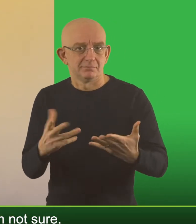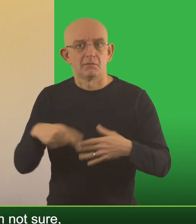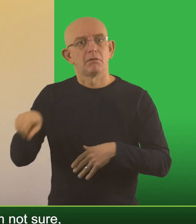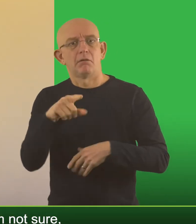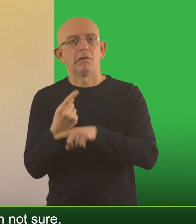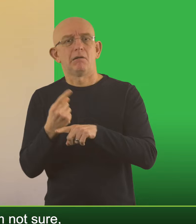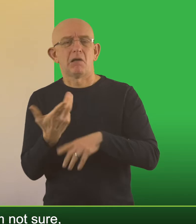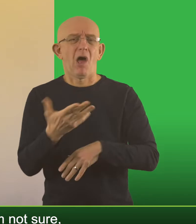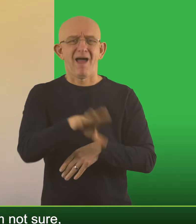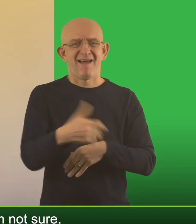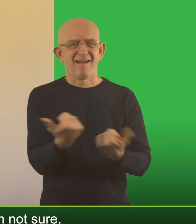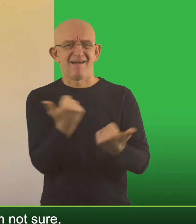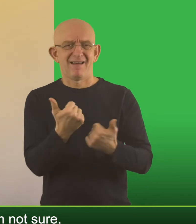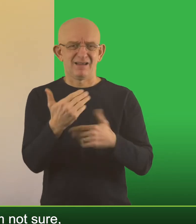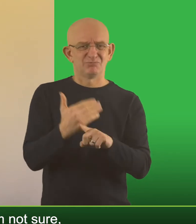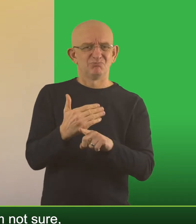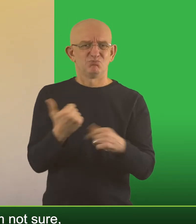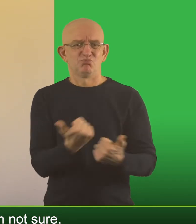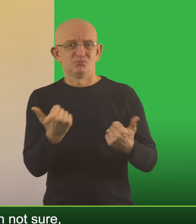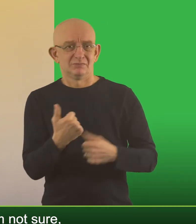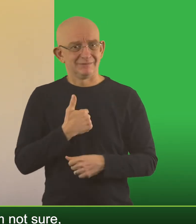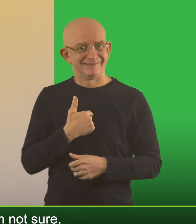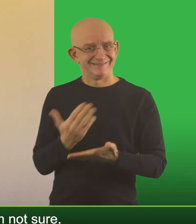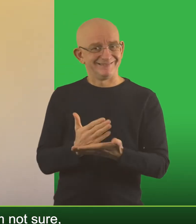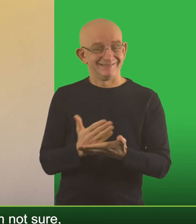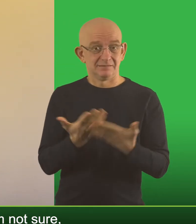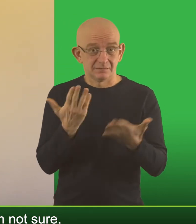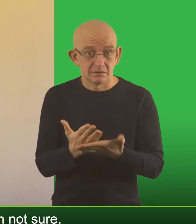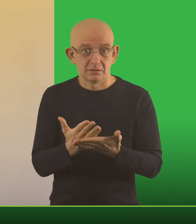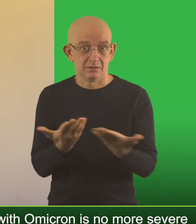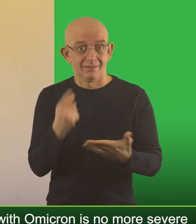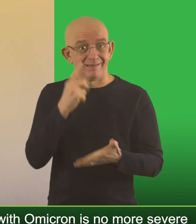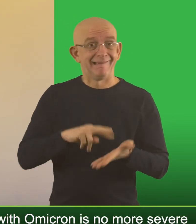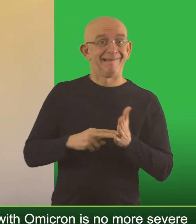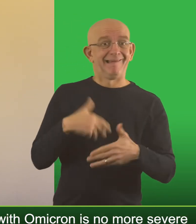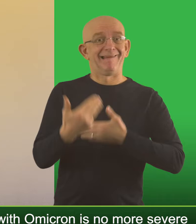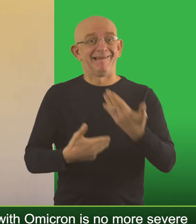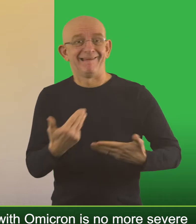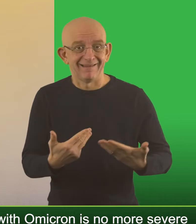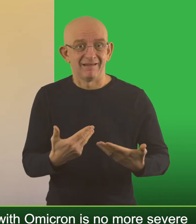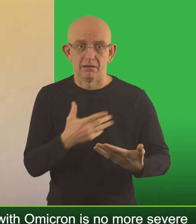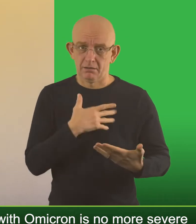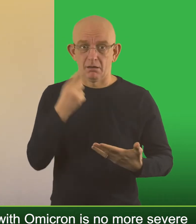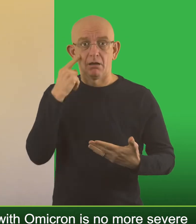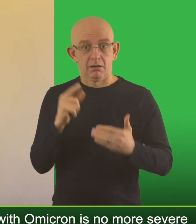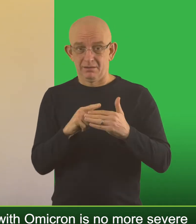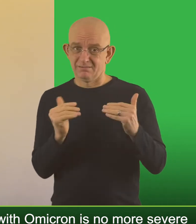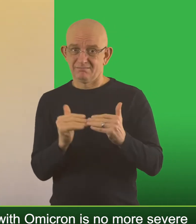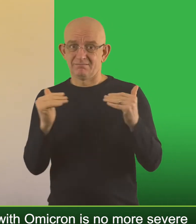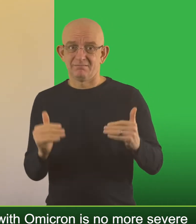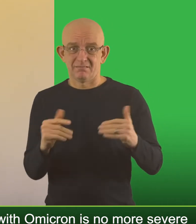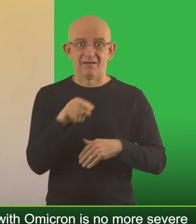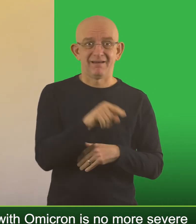it's milder. I'm not sure. I don't think it's safe to plan on that basis. It's probably no more severe, i.e.